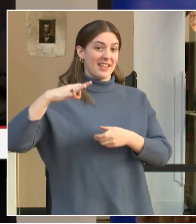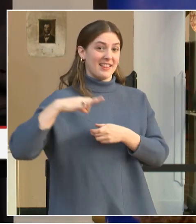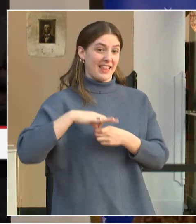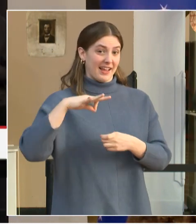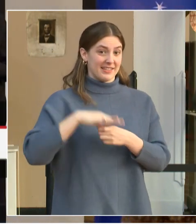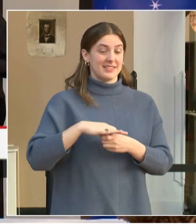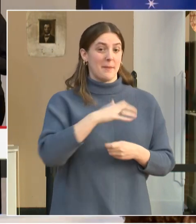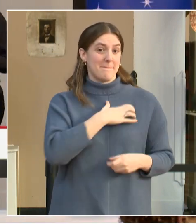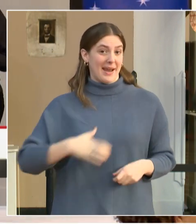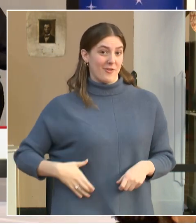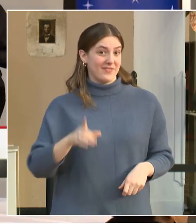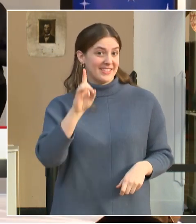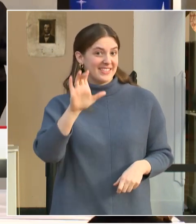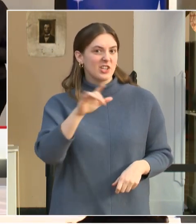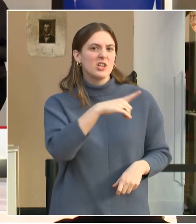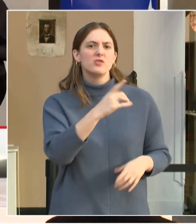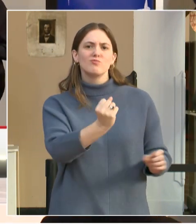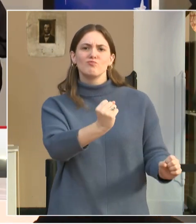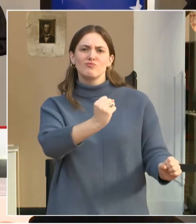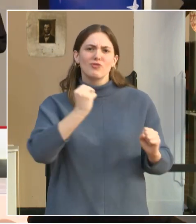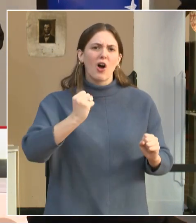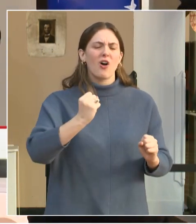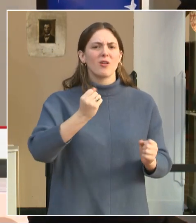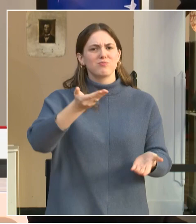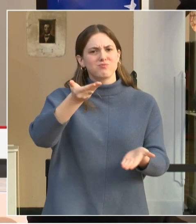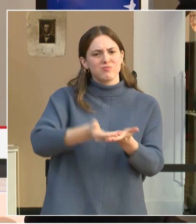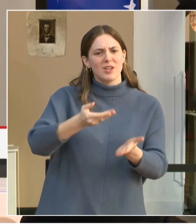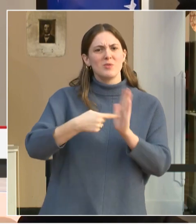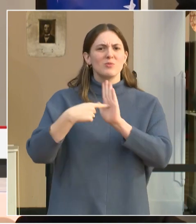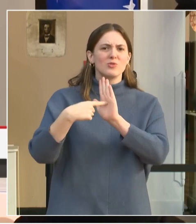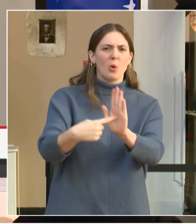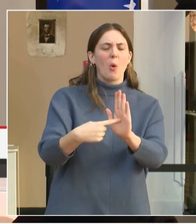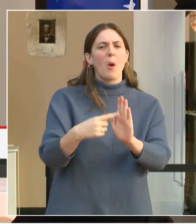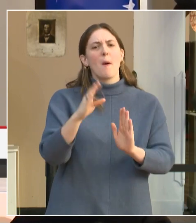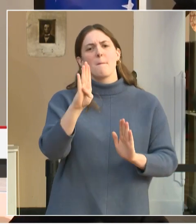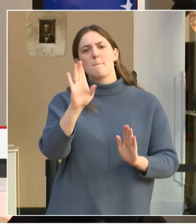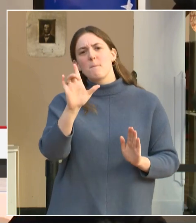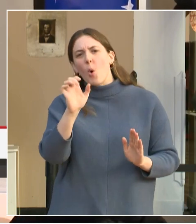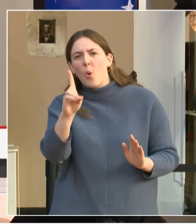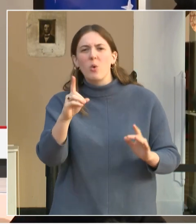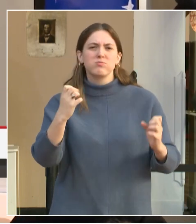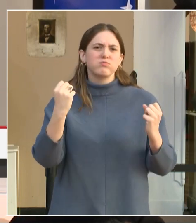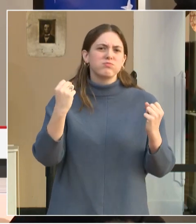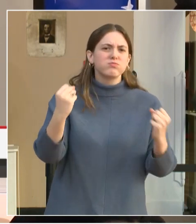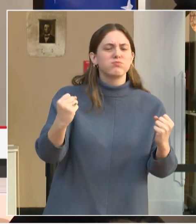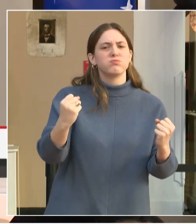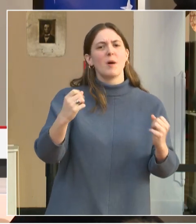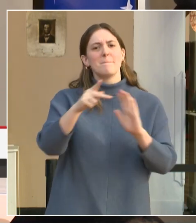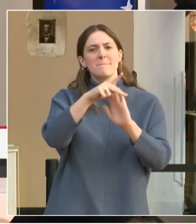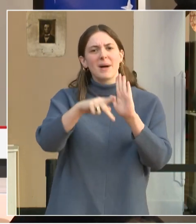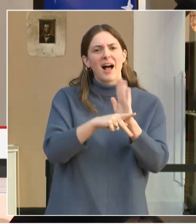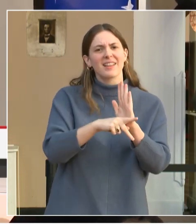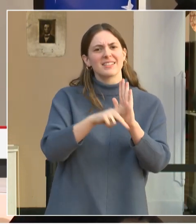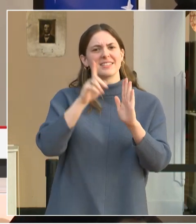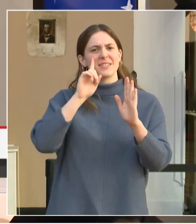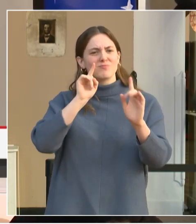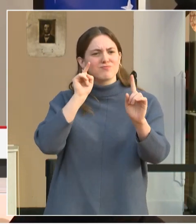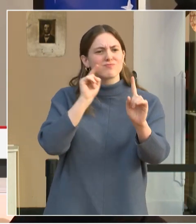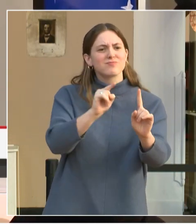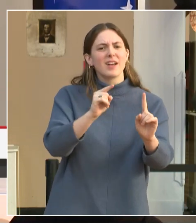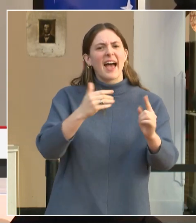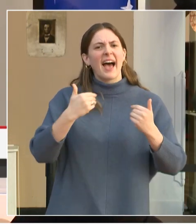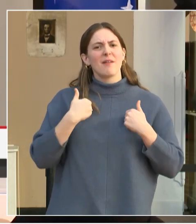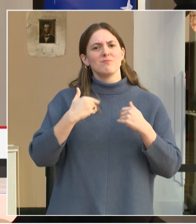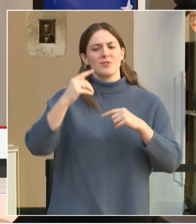D.C. She has a strong record of creating a bold urban policy agenda, making tough decisions in high-stakes environments, and shaping a